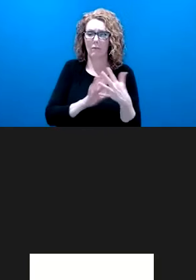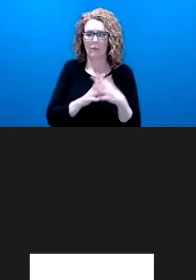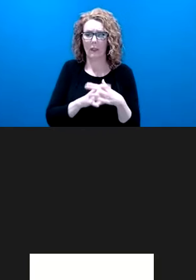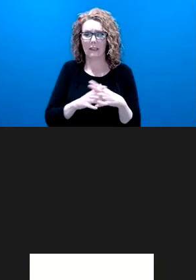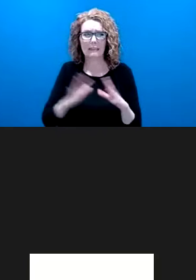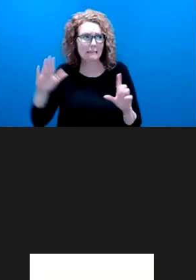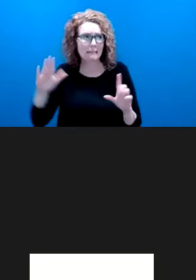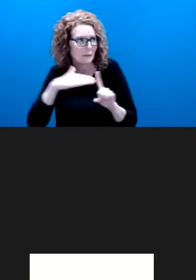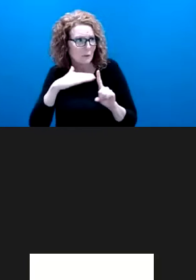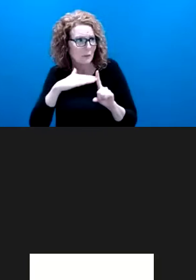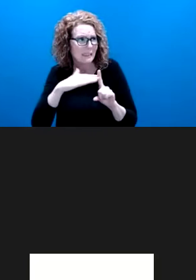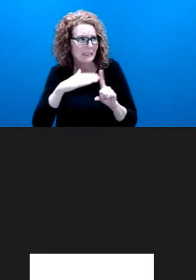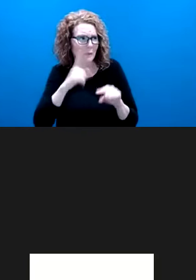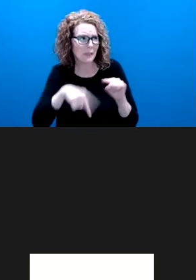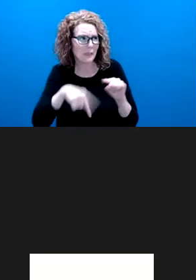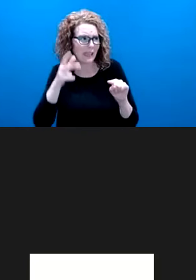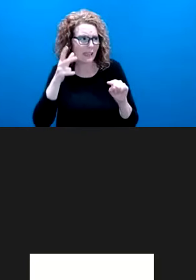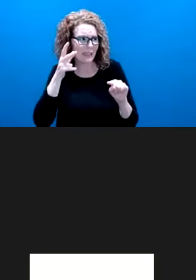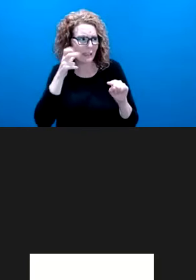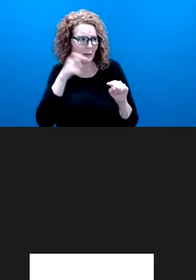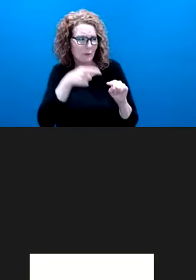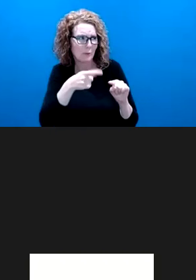Chris, we're losing you in the end.